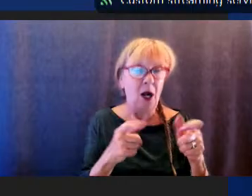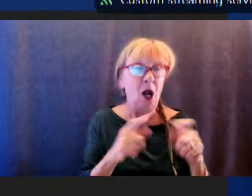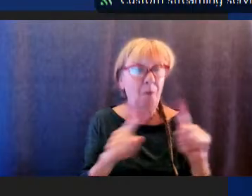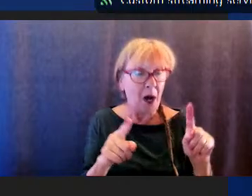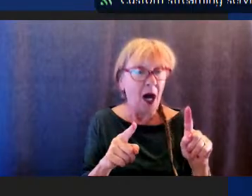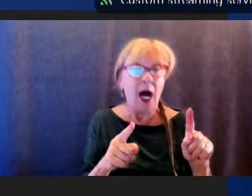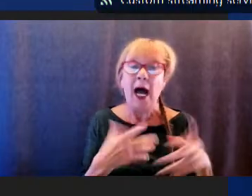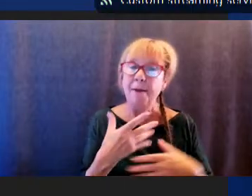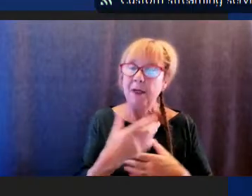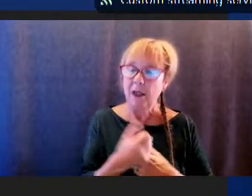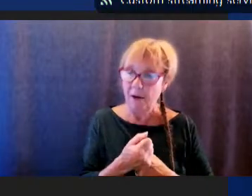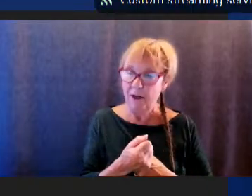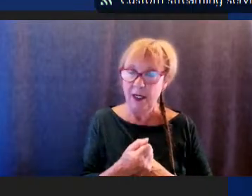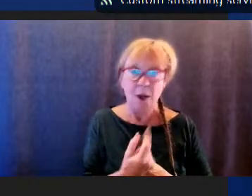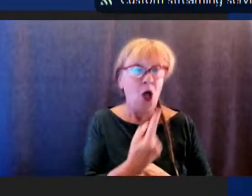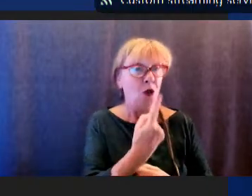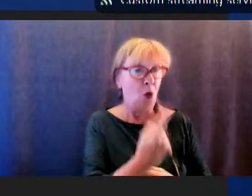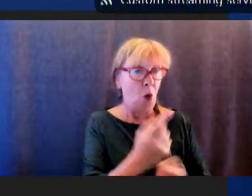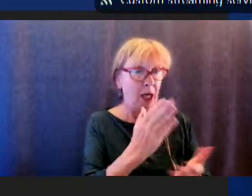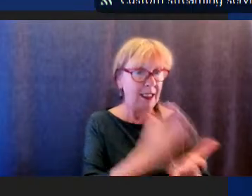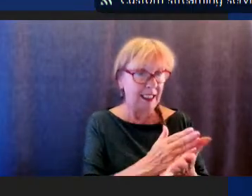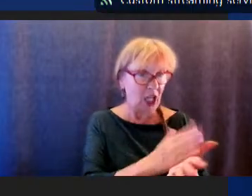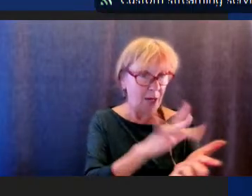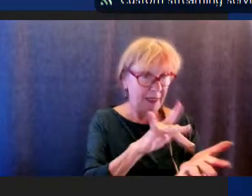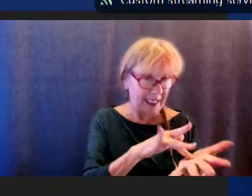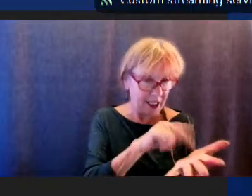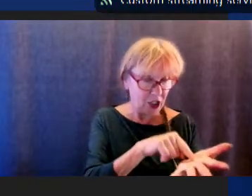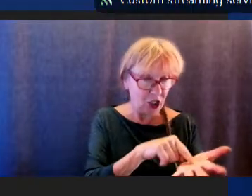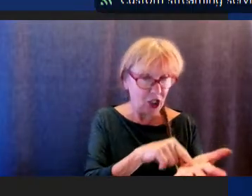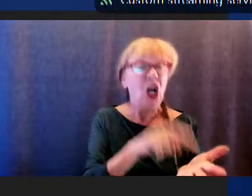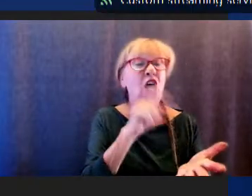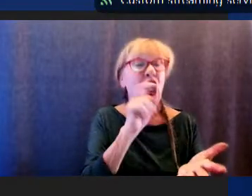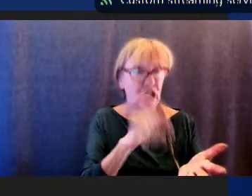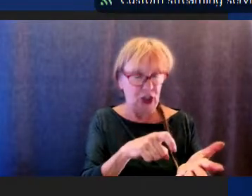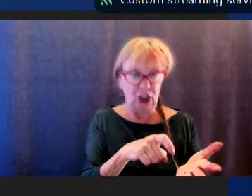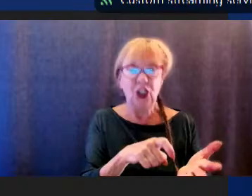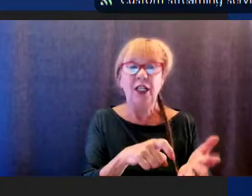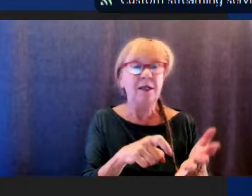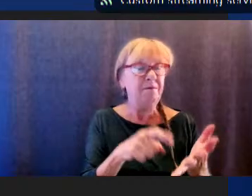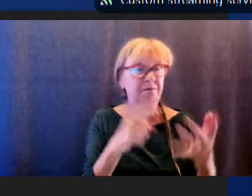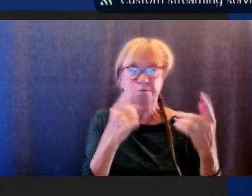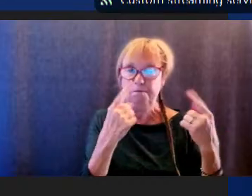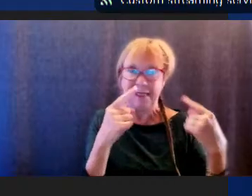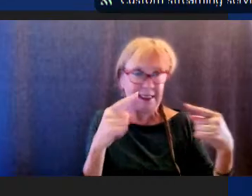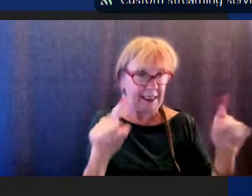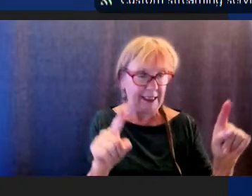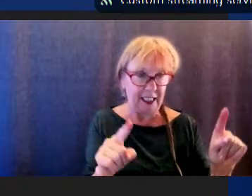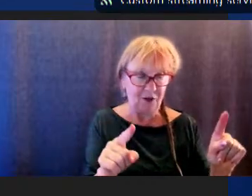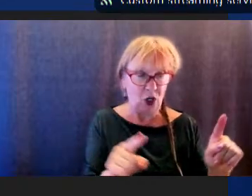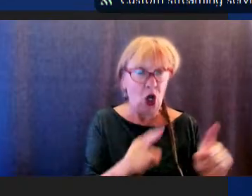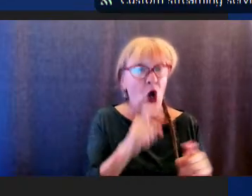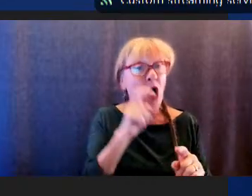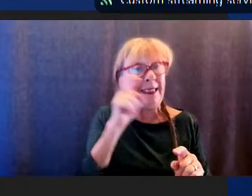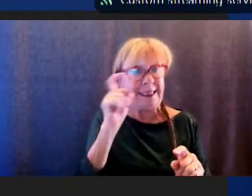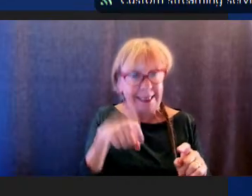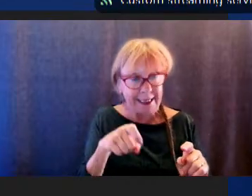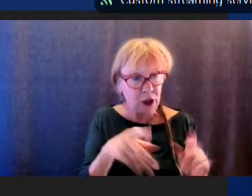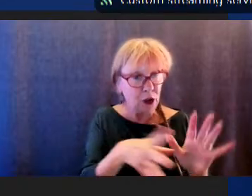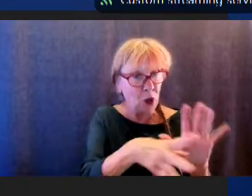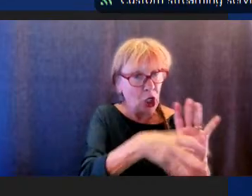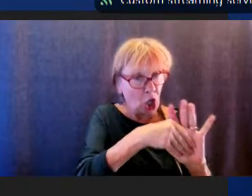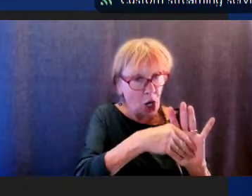Stop. So that's the model we need to scale up for utilities, public infrastructure, permitting inspections, and